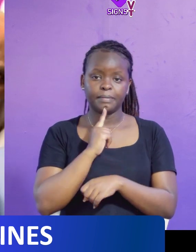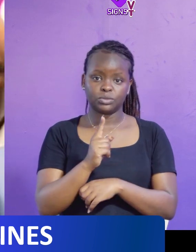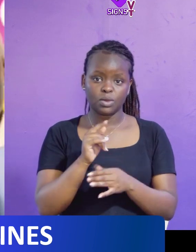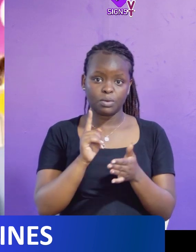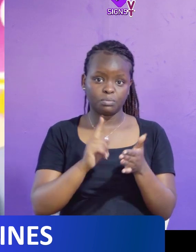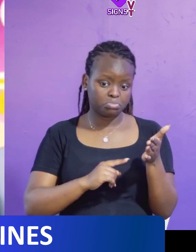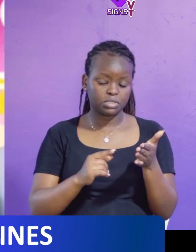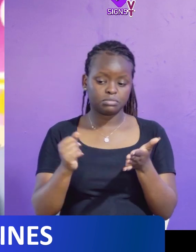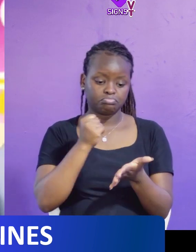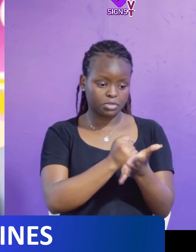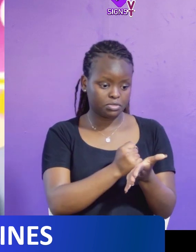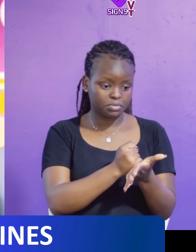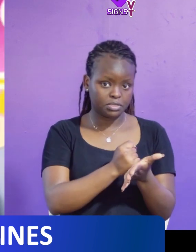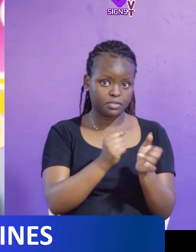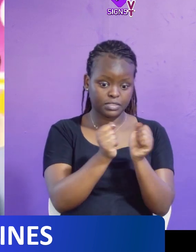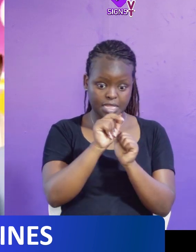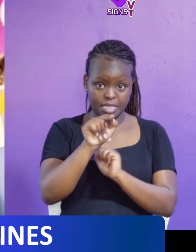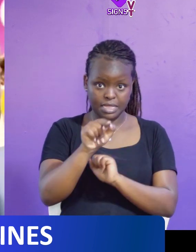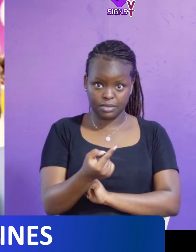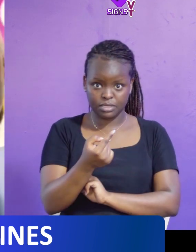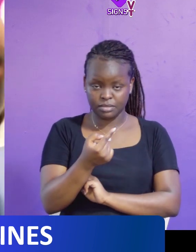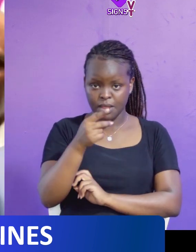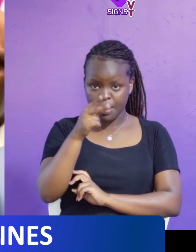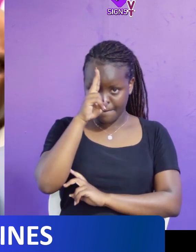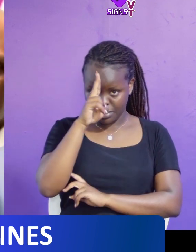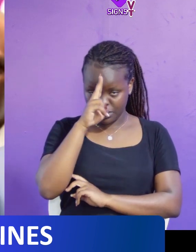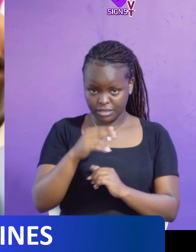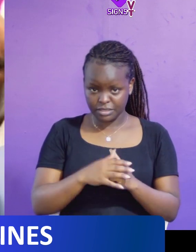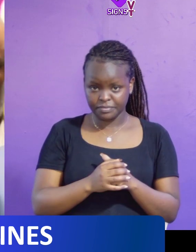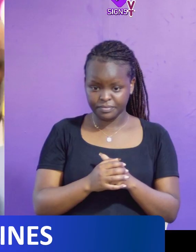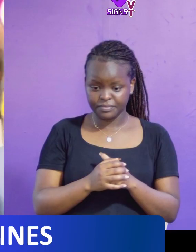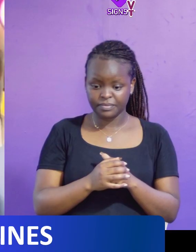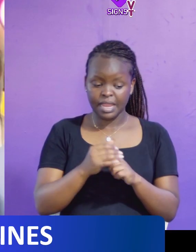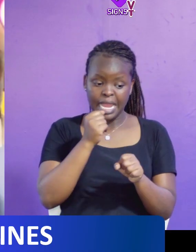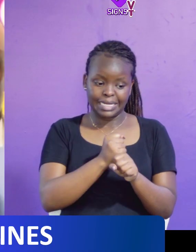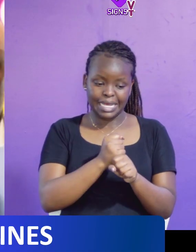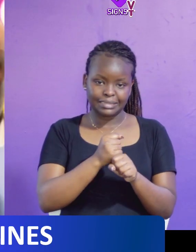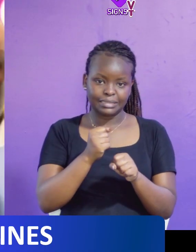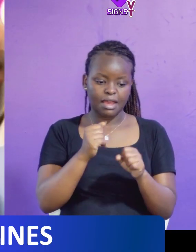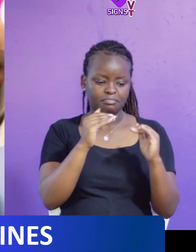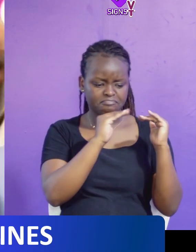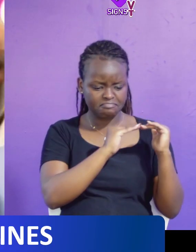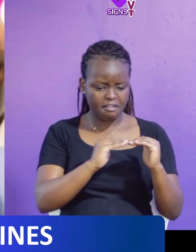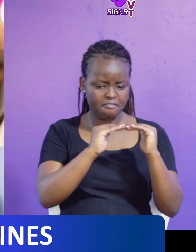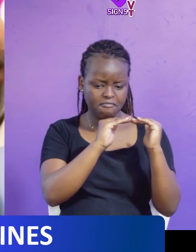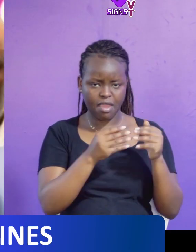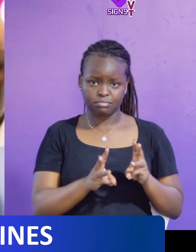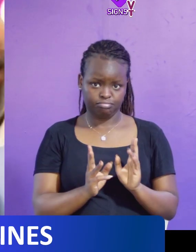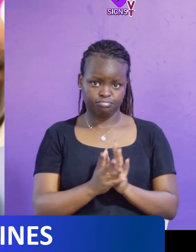of the 10,000 officers is done in a more transparent